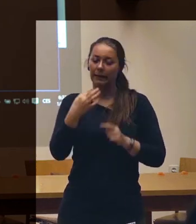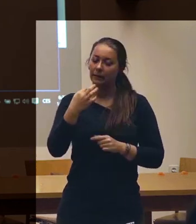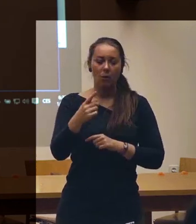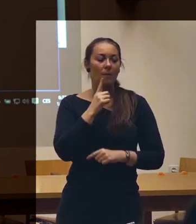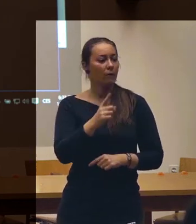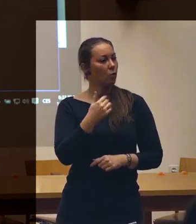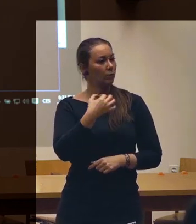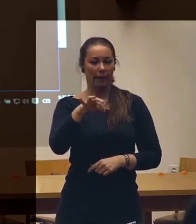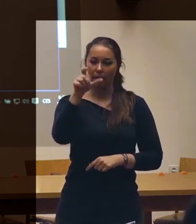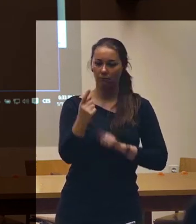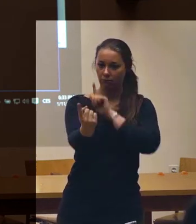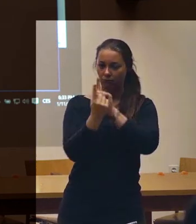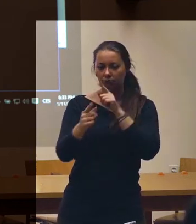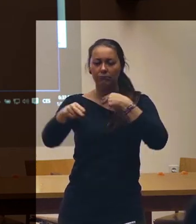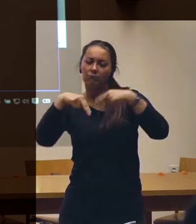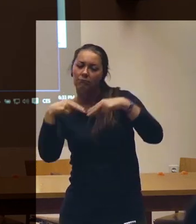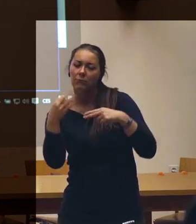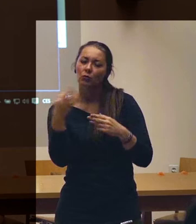the beginning, because